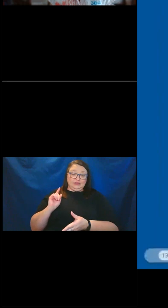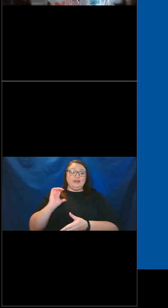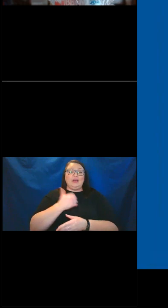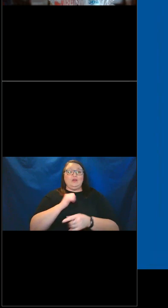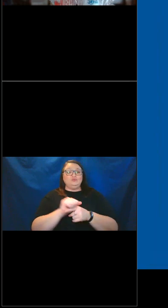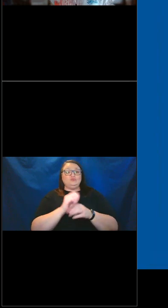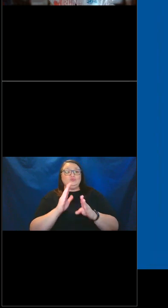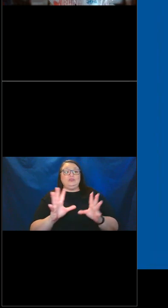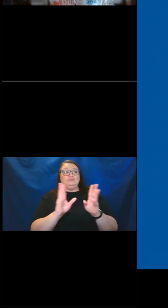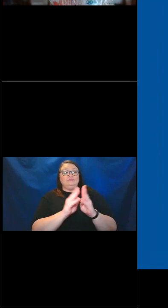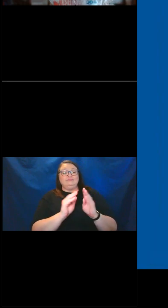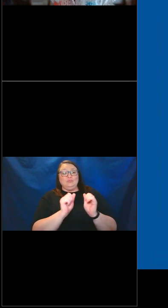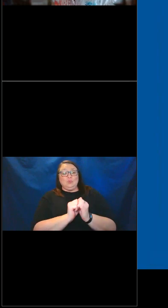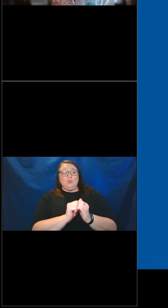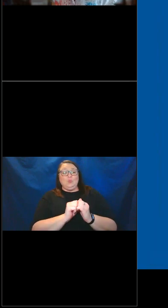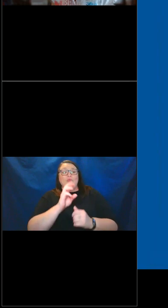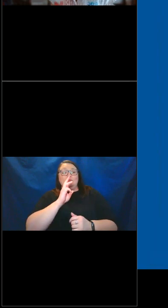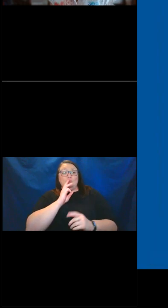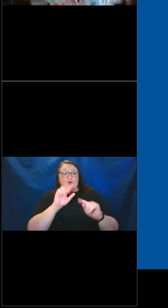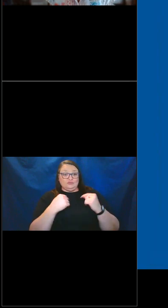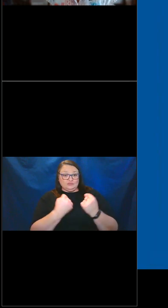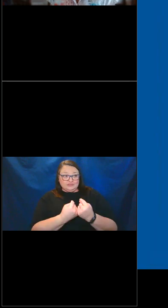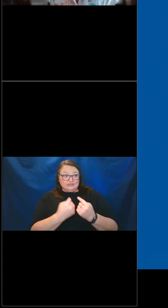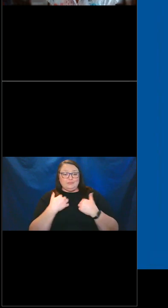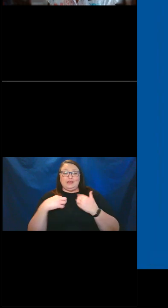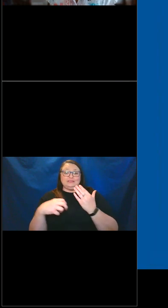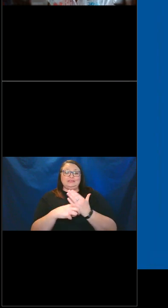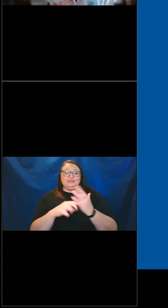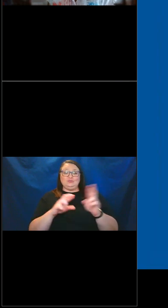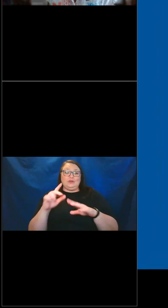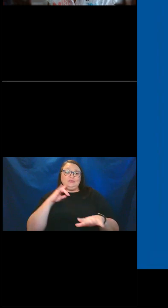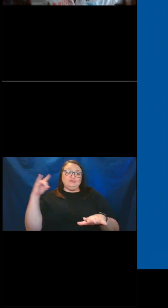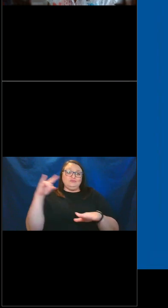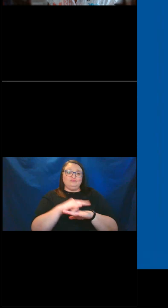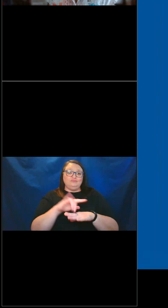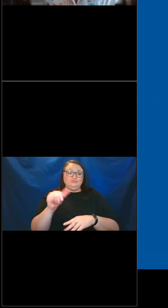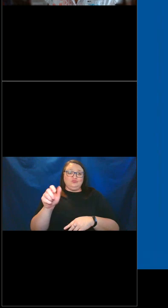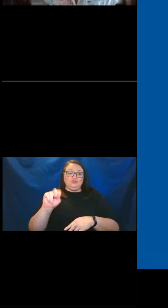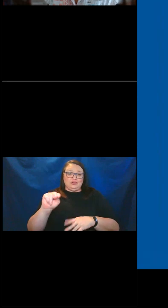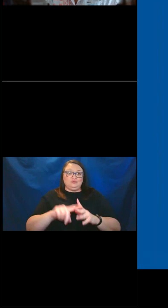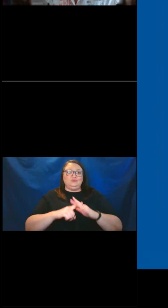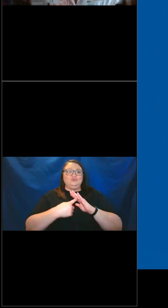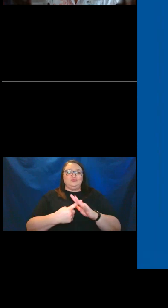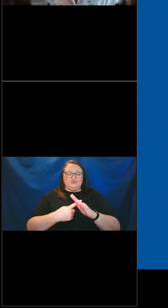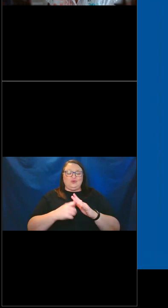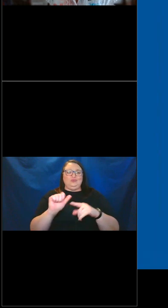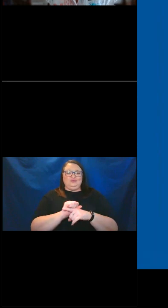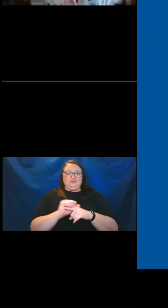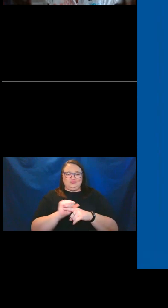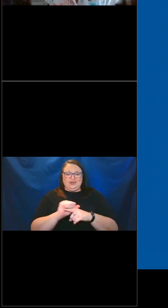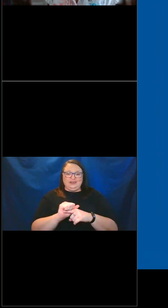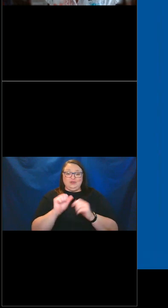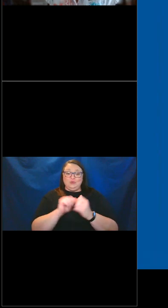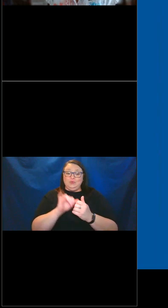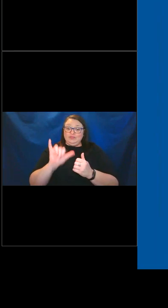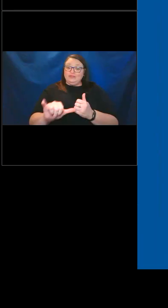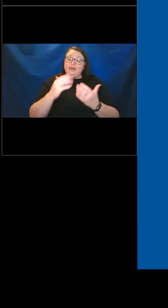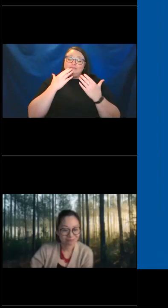he has his tickets booked to be down here in January to get the training going on the ground. So with that, Whakatai Tele Lava, I want to echo